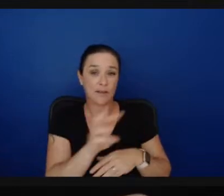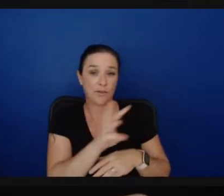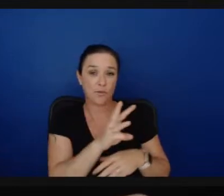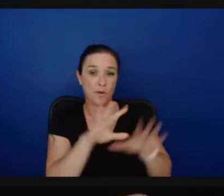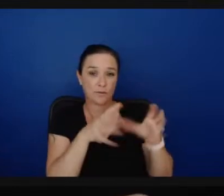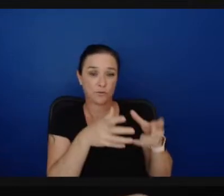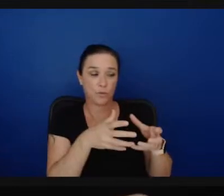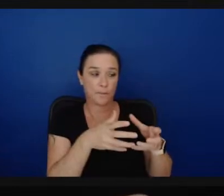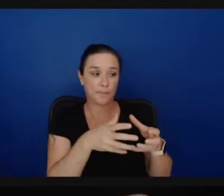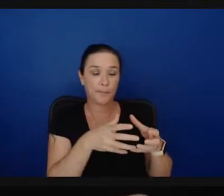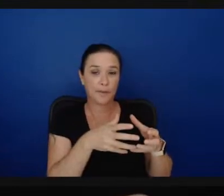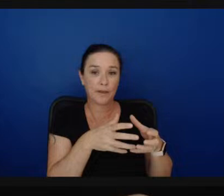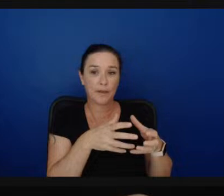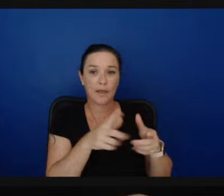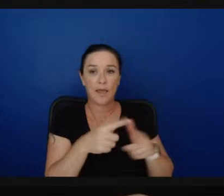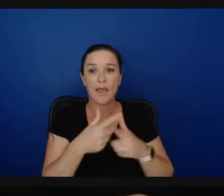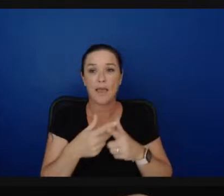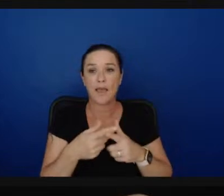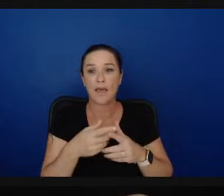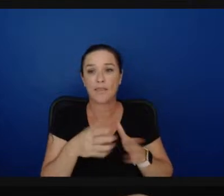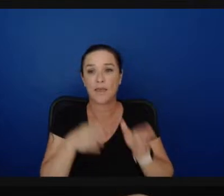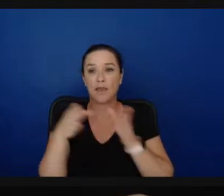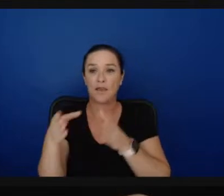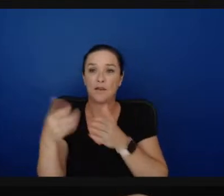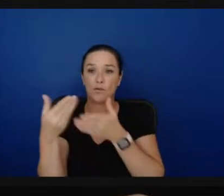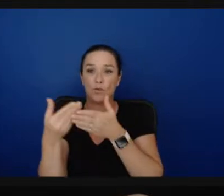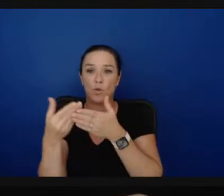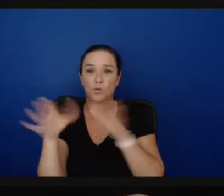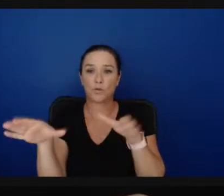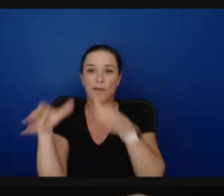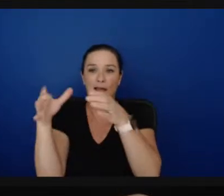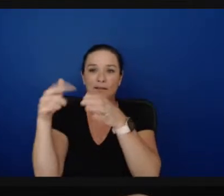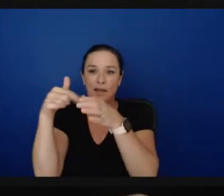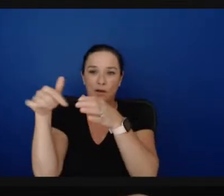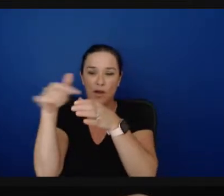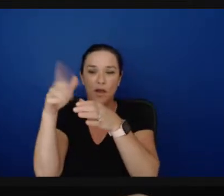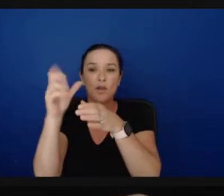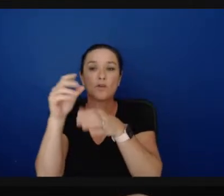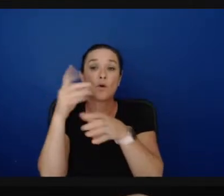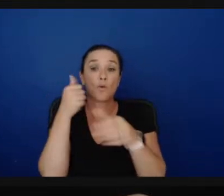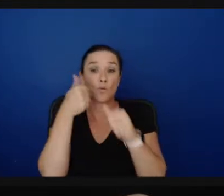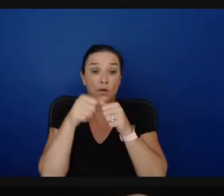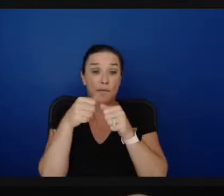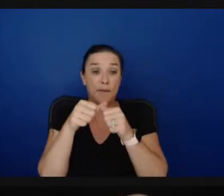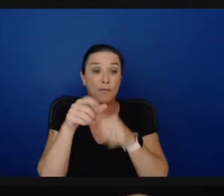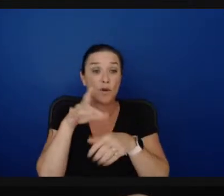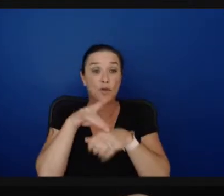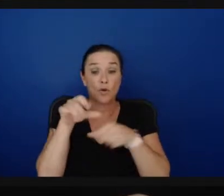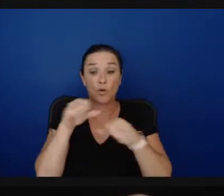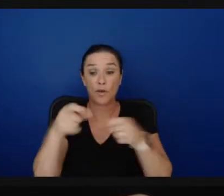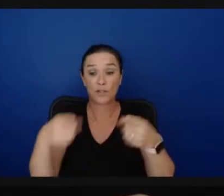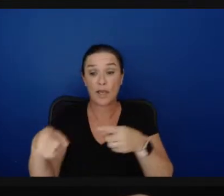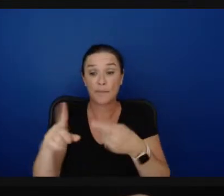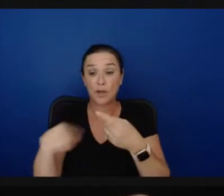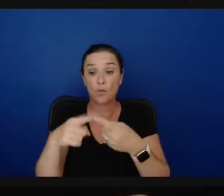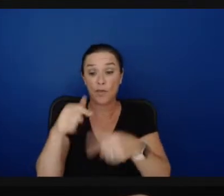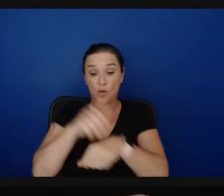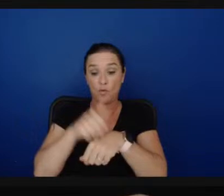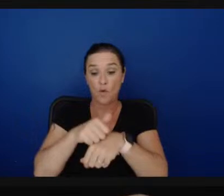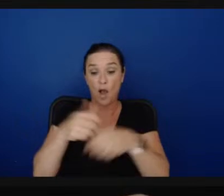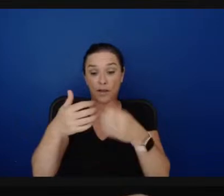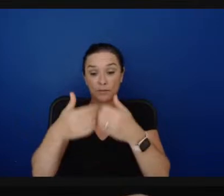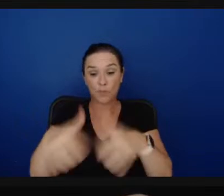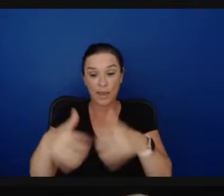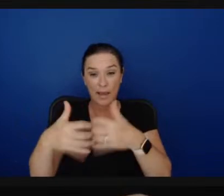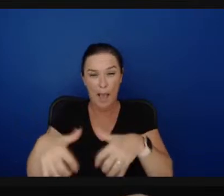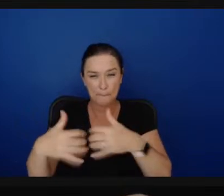earthquakes, and the one just south of the caldera. So remember, the earthquakes are happening where the rock is breaking. Within the magma itself, in the